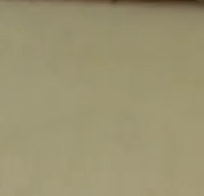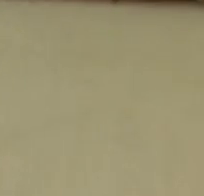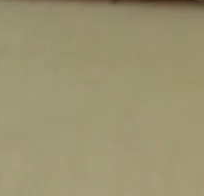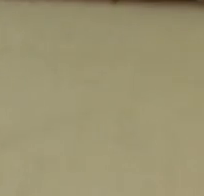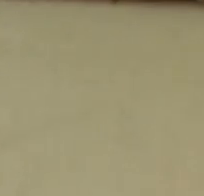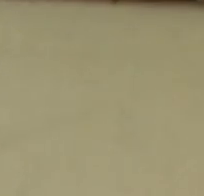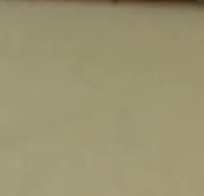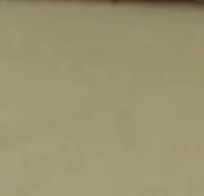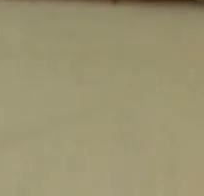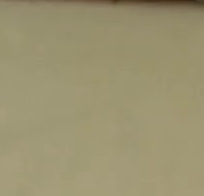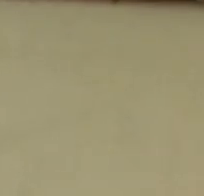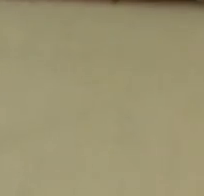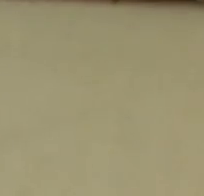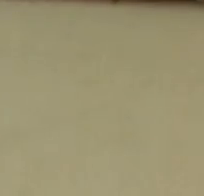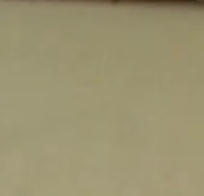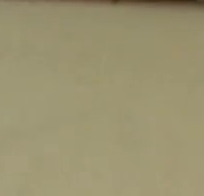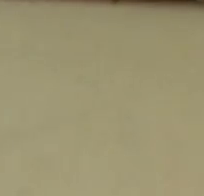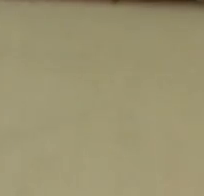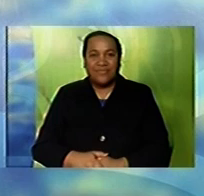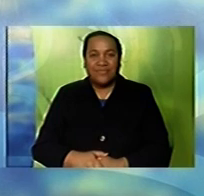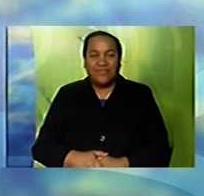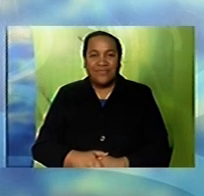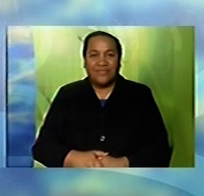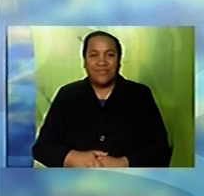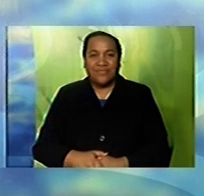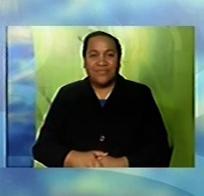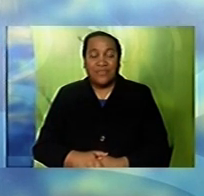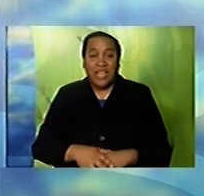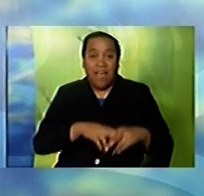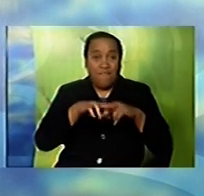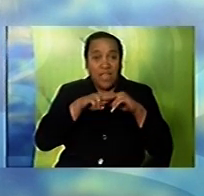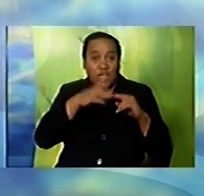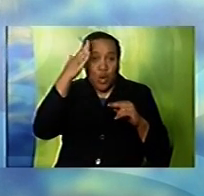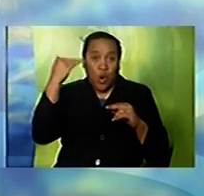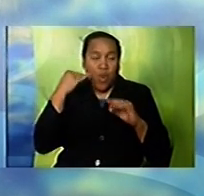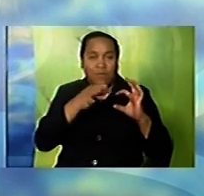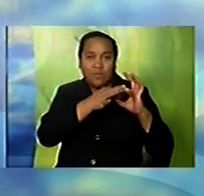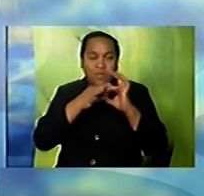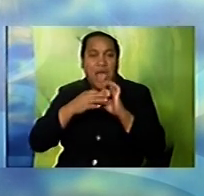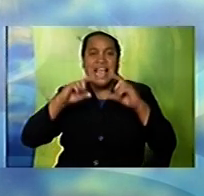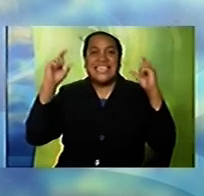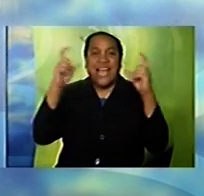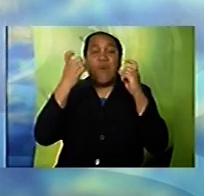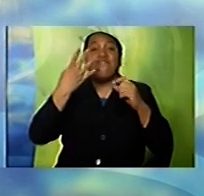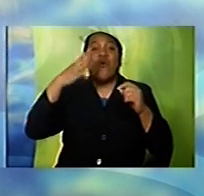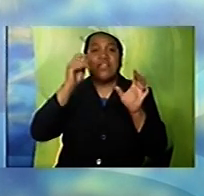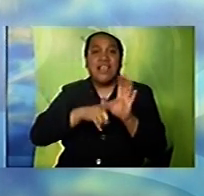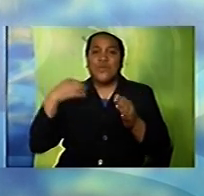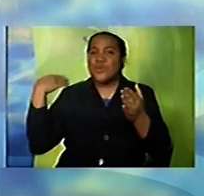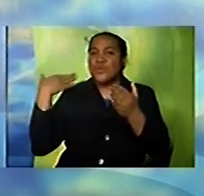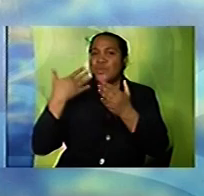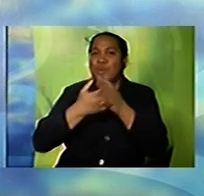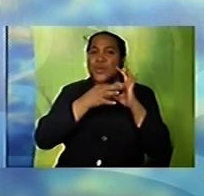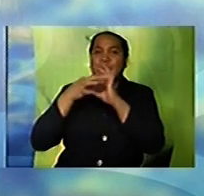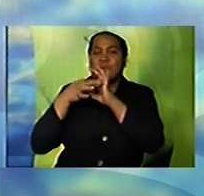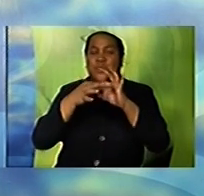with an extension to our fair trade range. Fiji and Korea celebrated 40 years of diplomatic relations at the Novotel Hotel